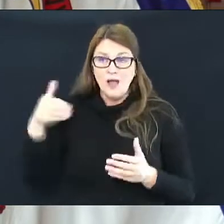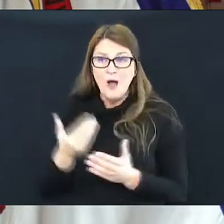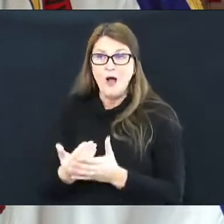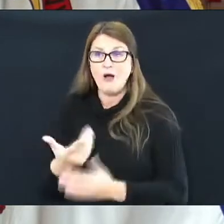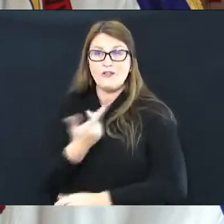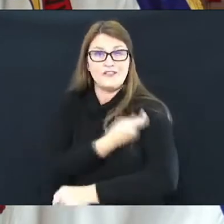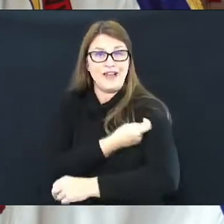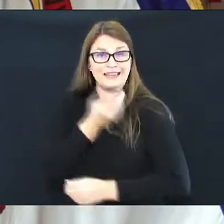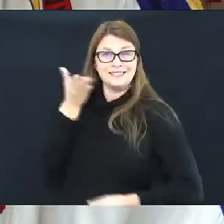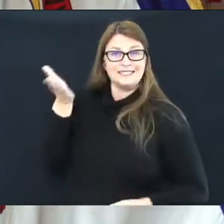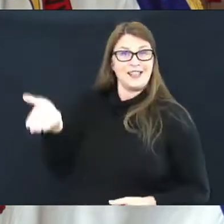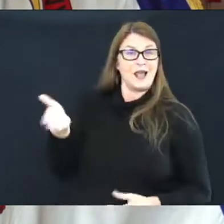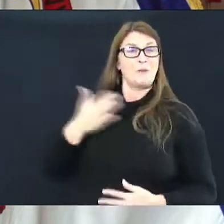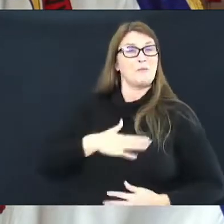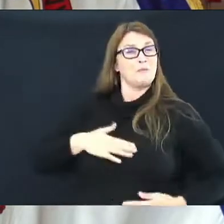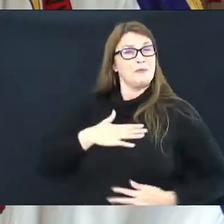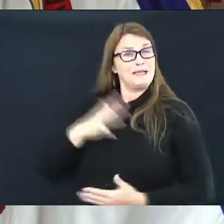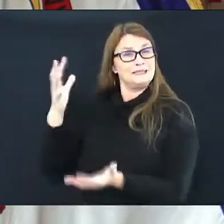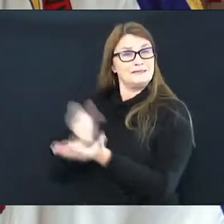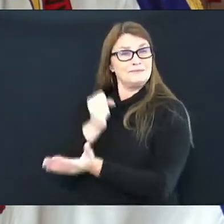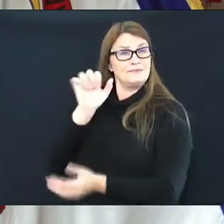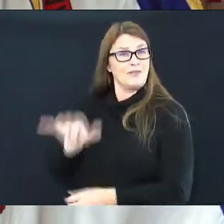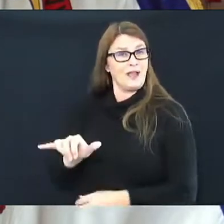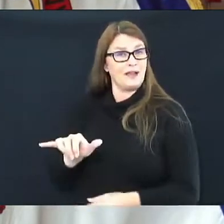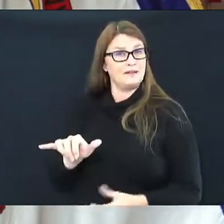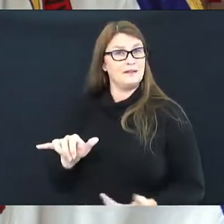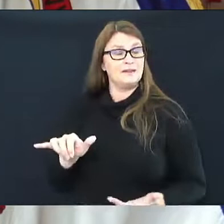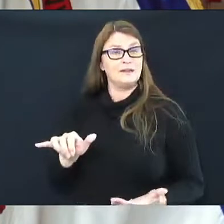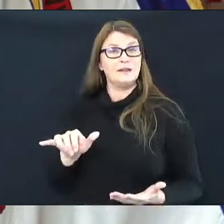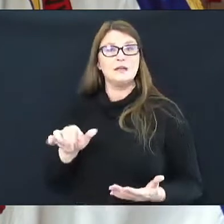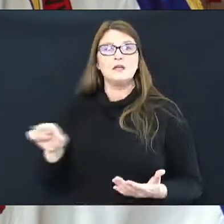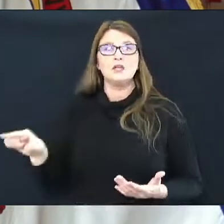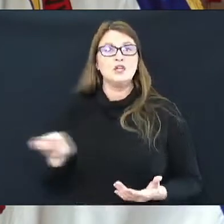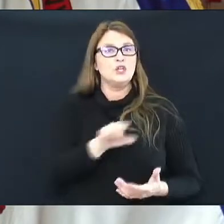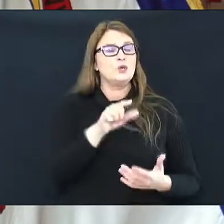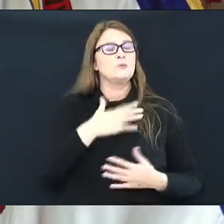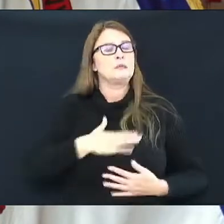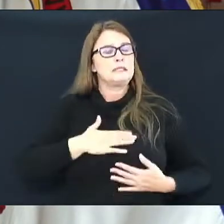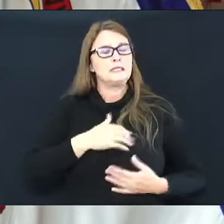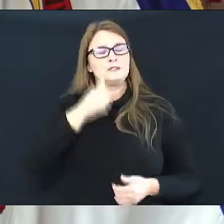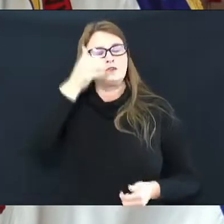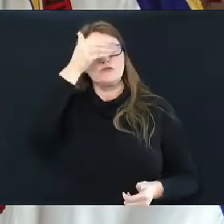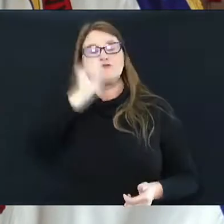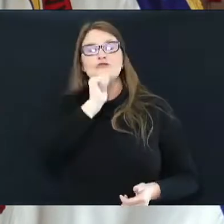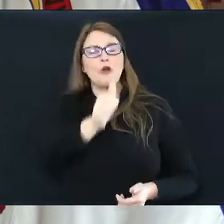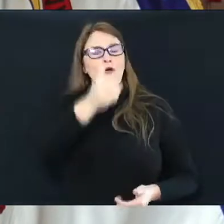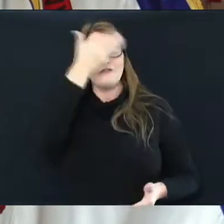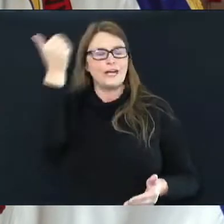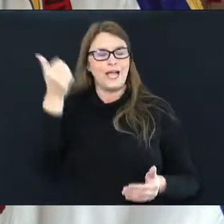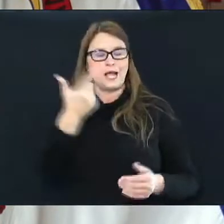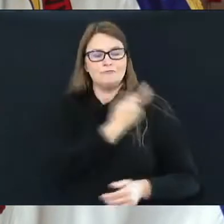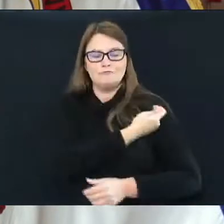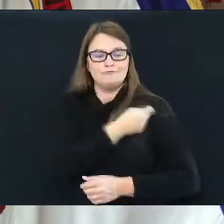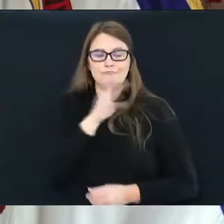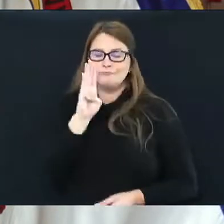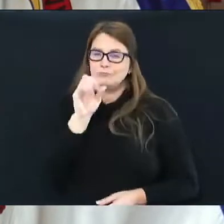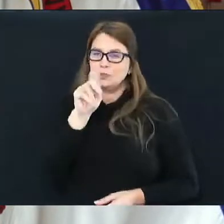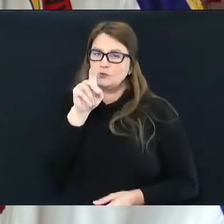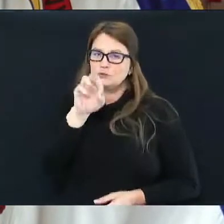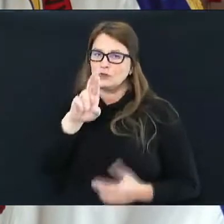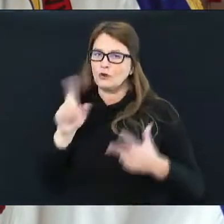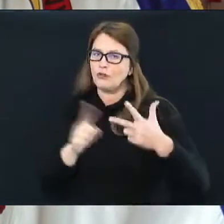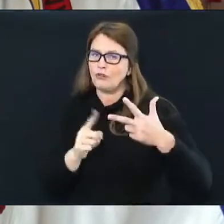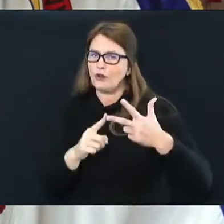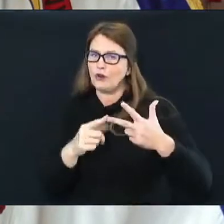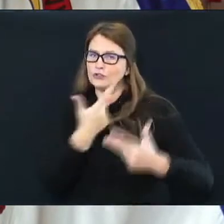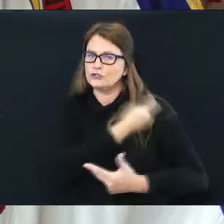encourage you beyond belief to get vaccinated, and whatever you do to get boosted, because I know without